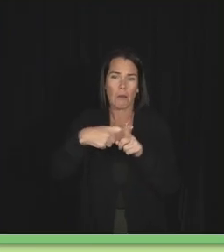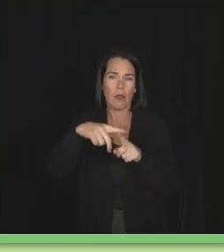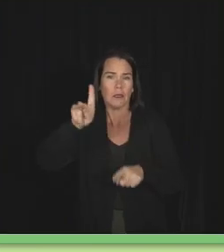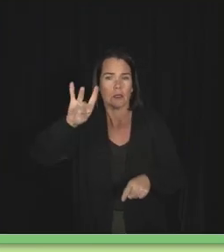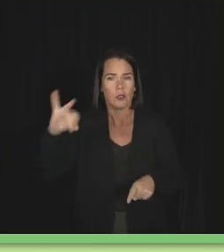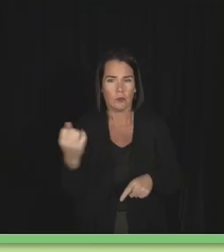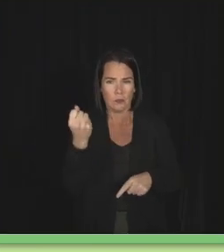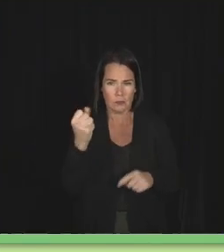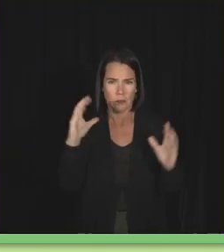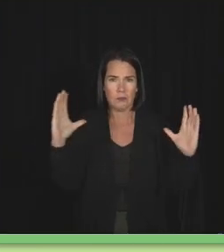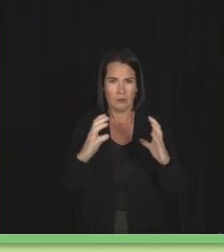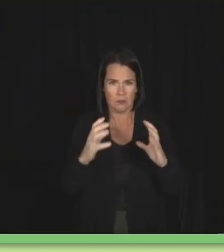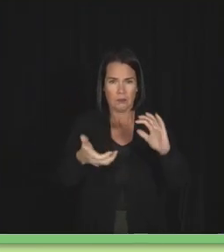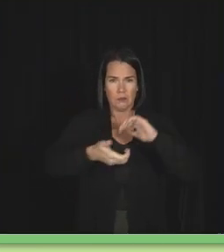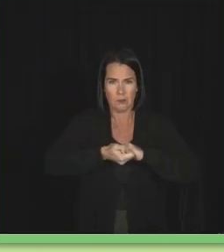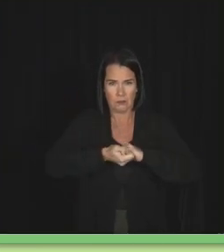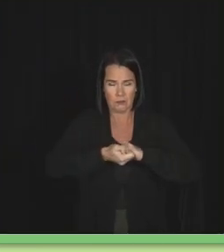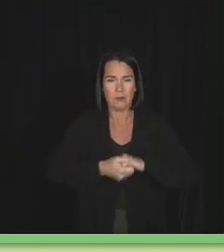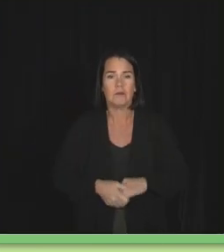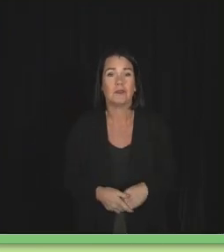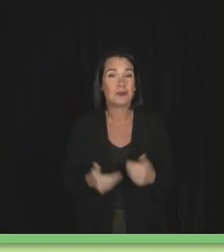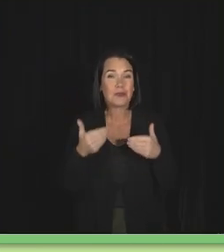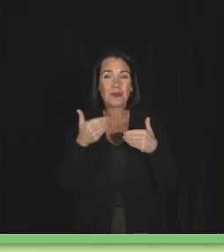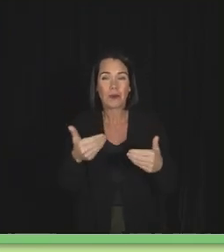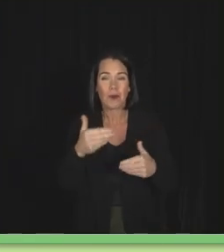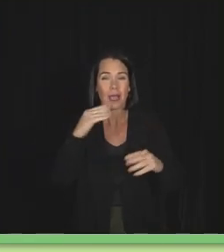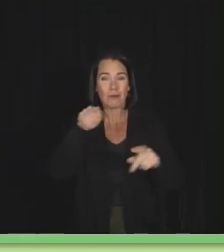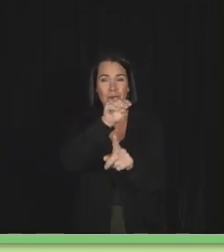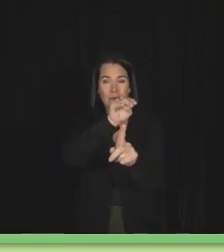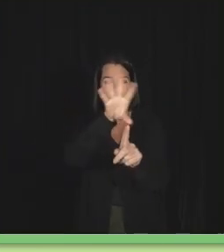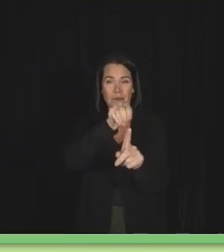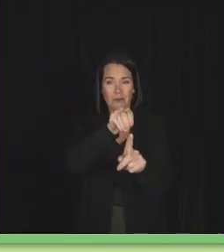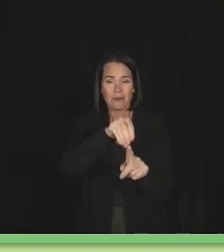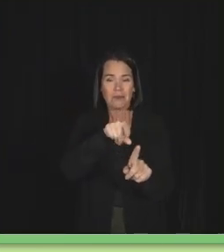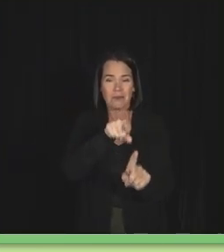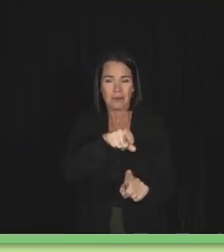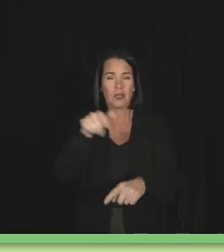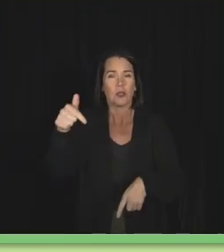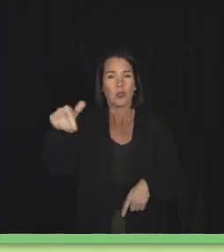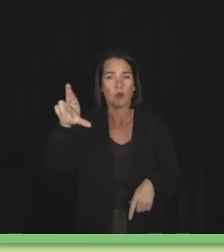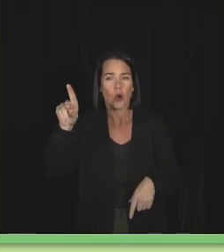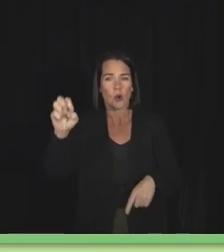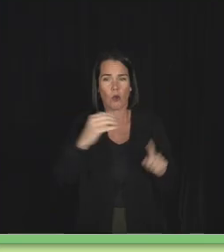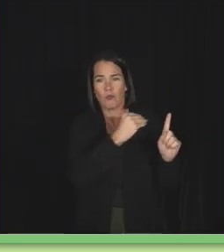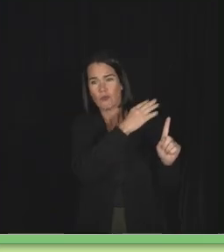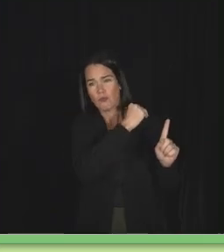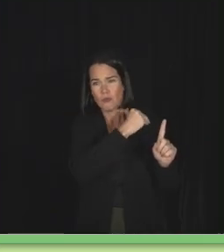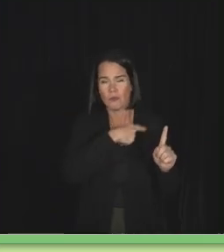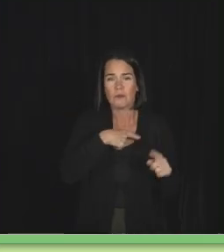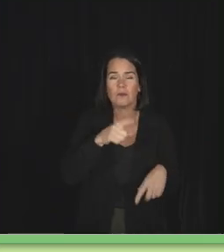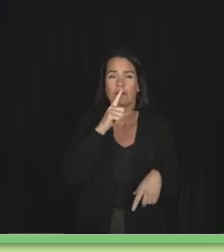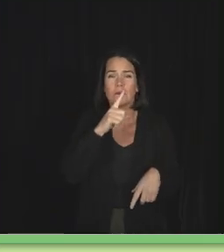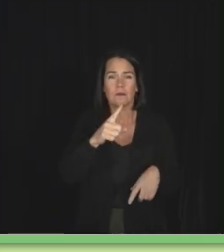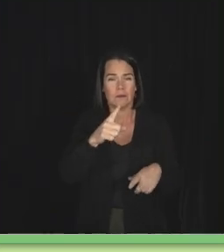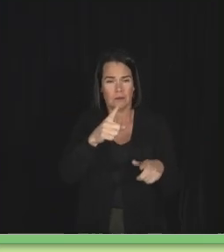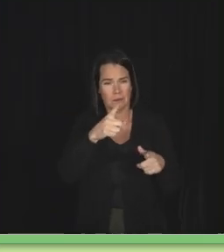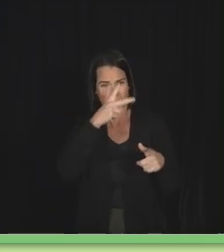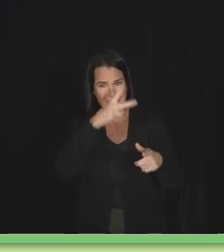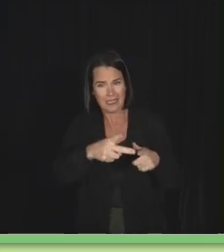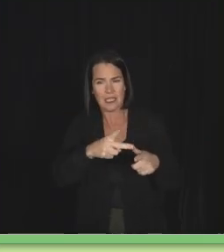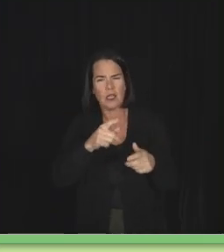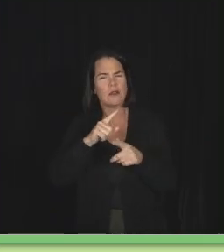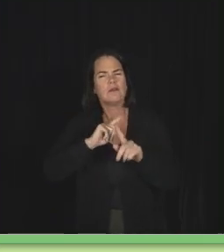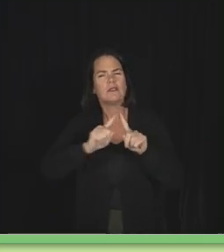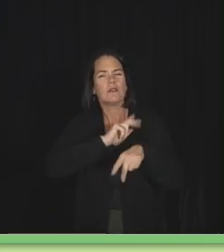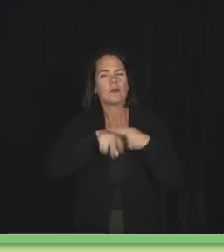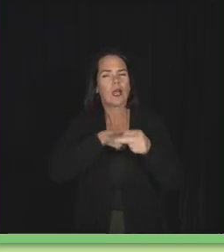go ahead and take a photo and scan the QR code on the screen to see why the conformance